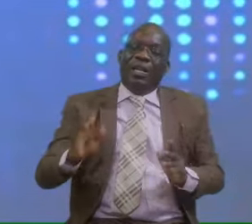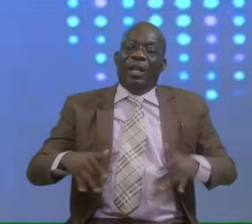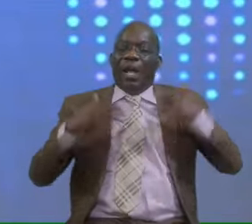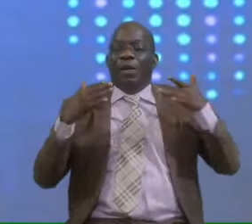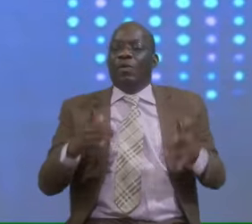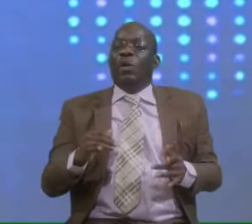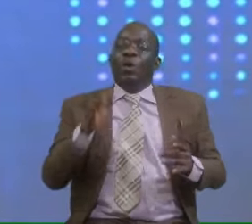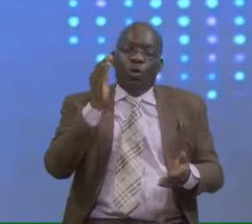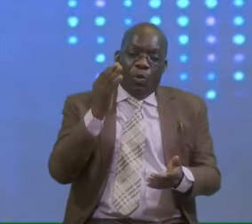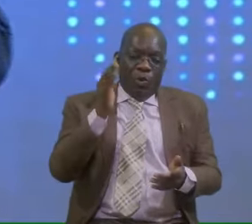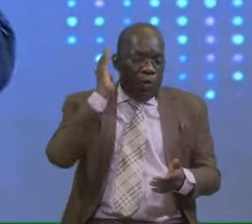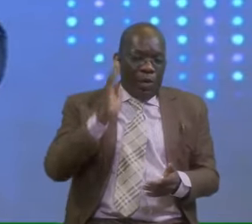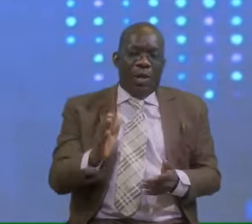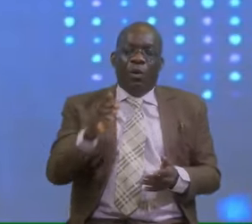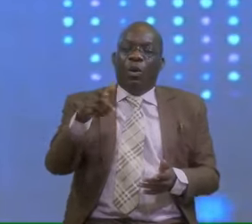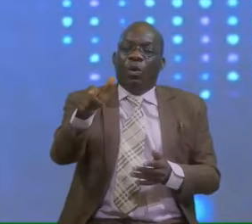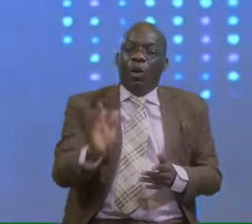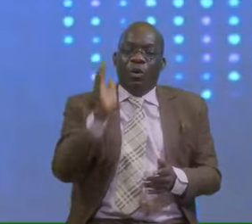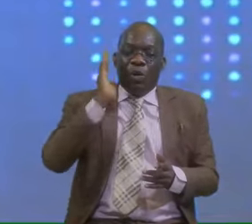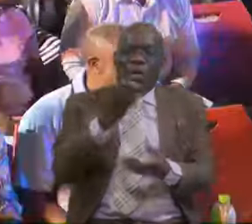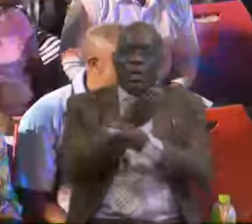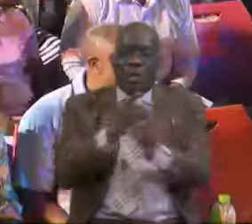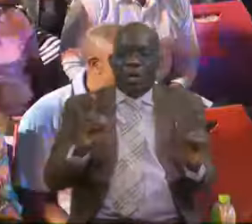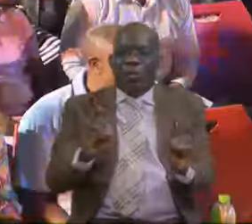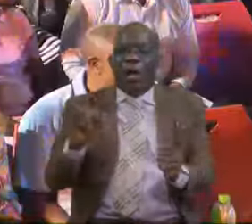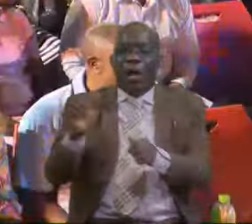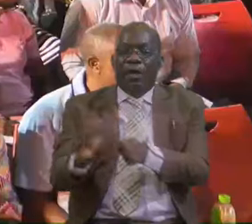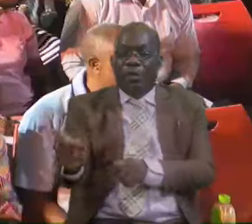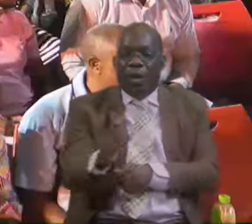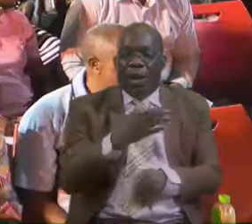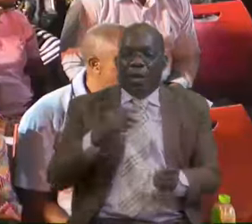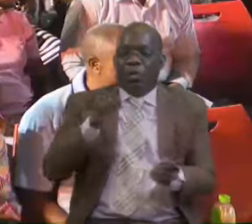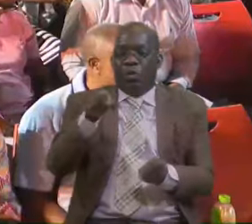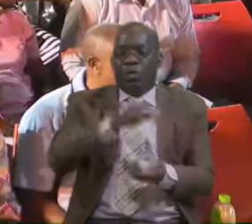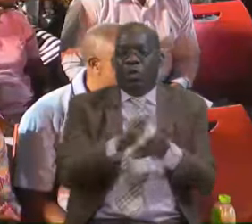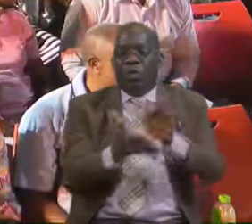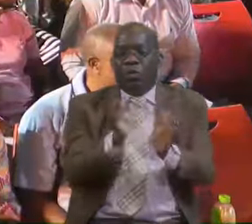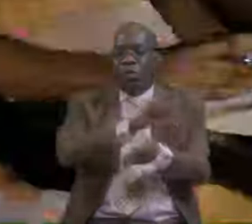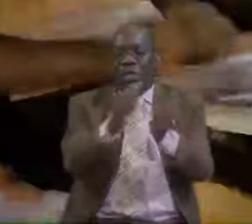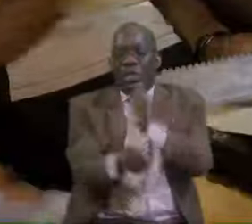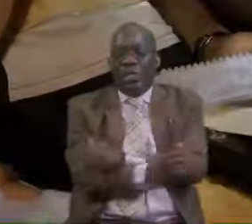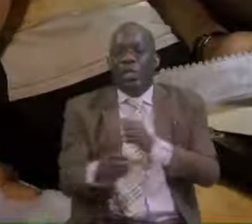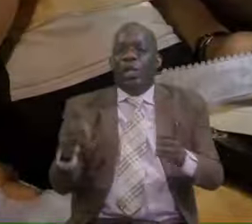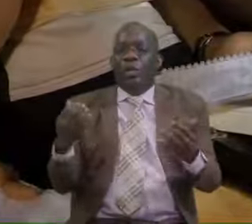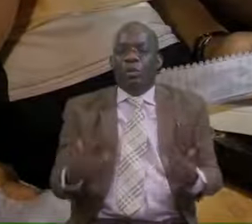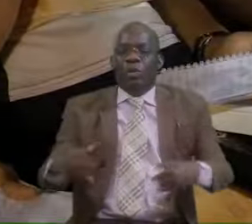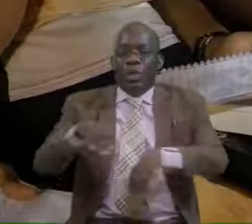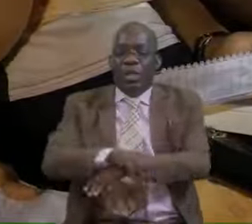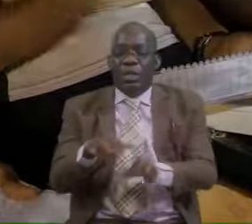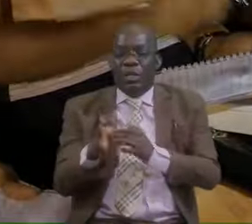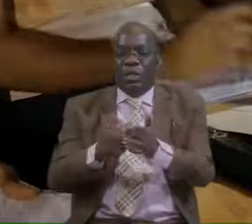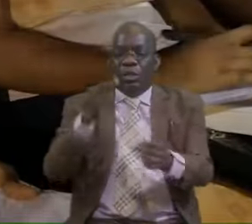deliver everyone and you turn around today in Jesus' name. That